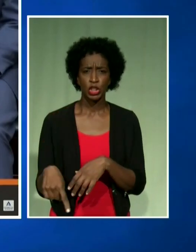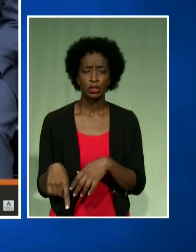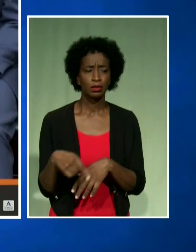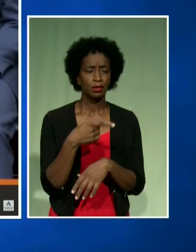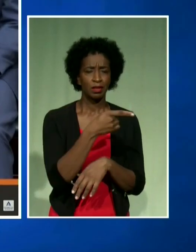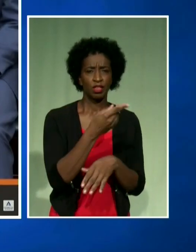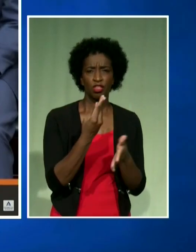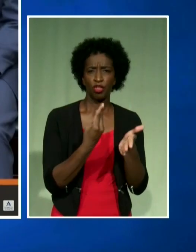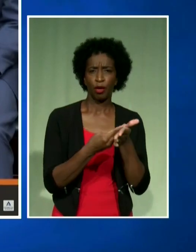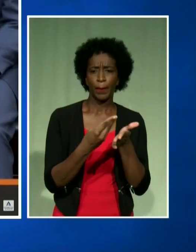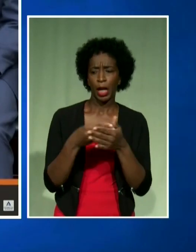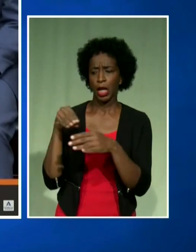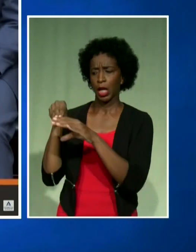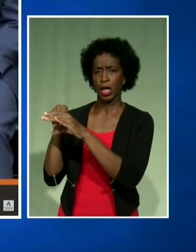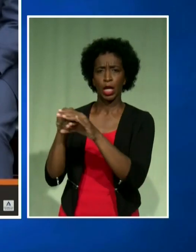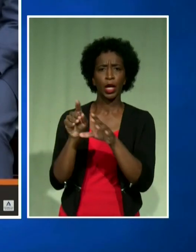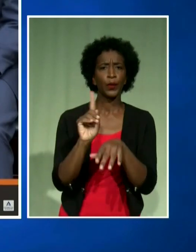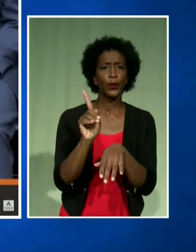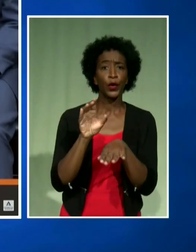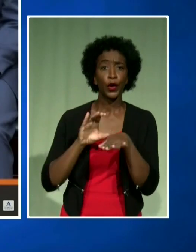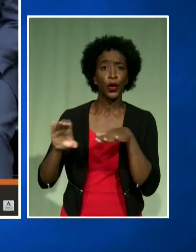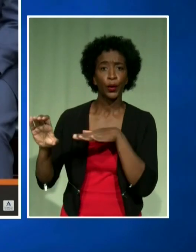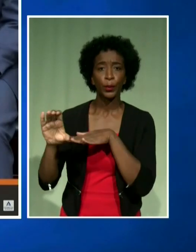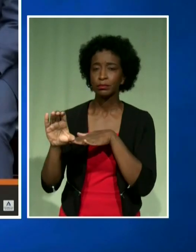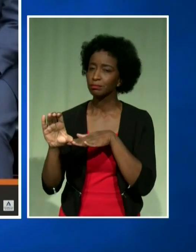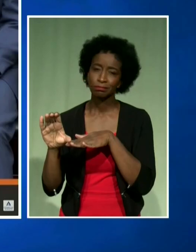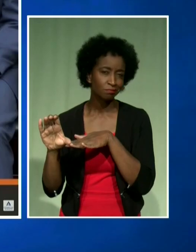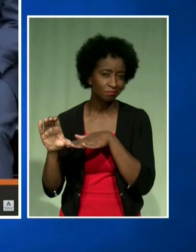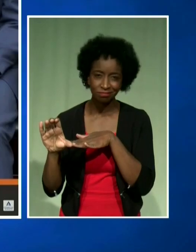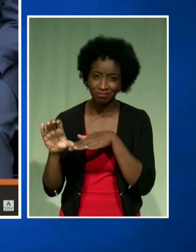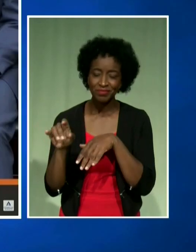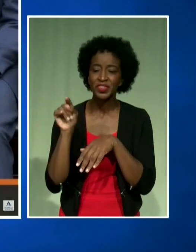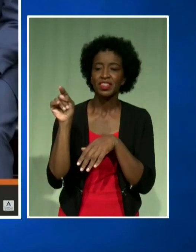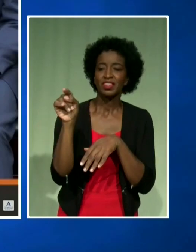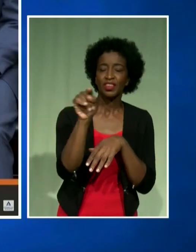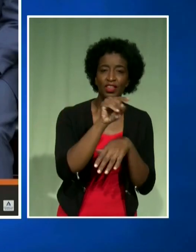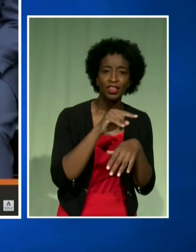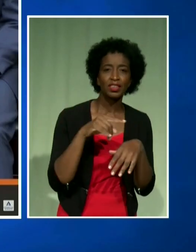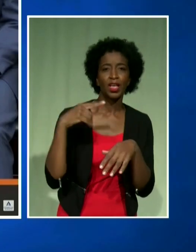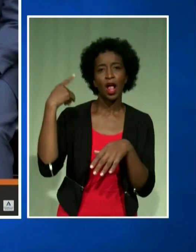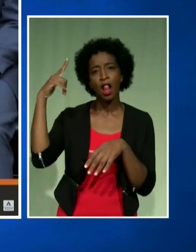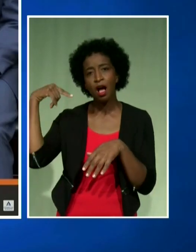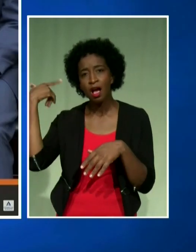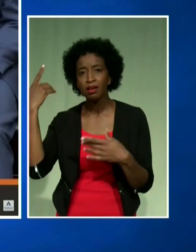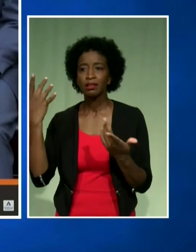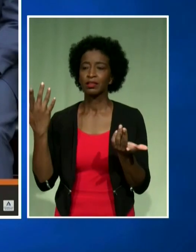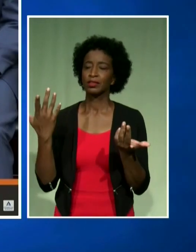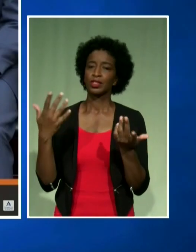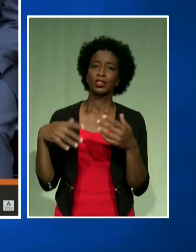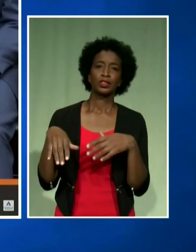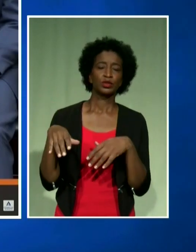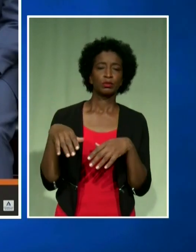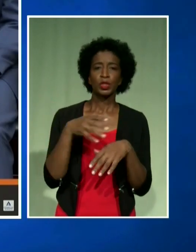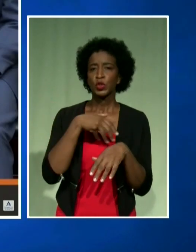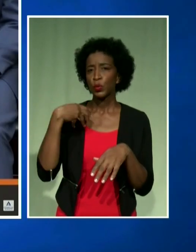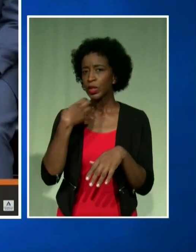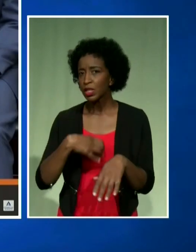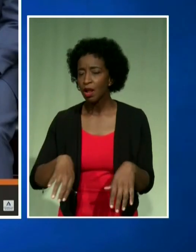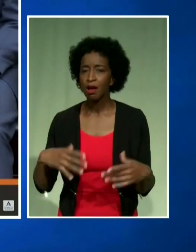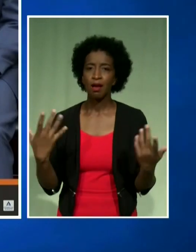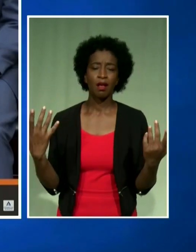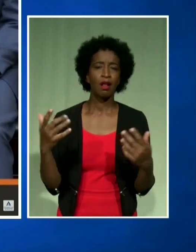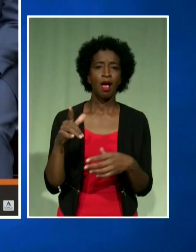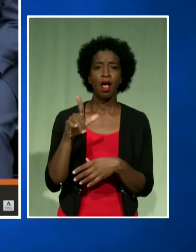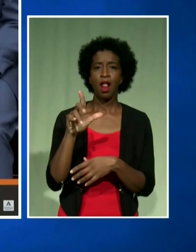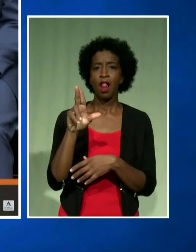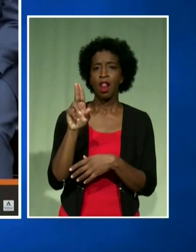chose the metropoles. They chose London and New York and Switzerland and Luxembourg. And you only have to do as